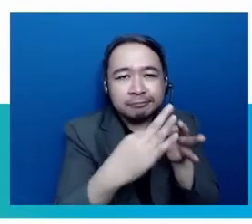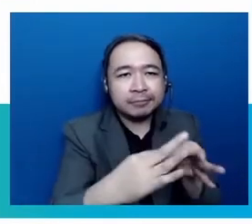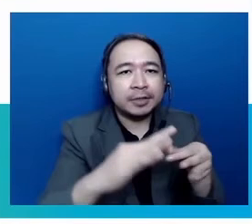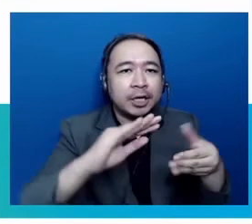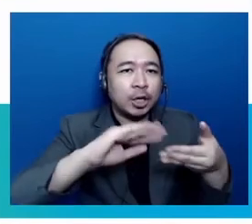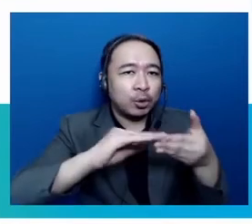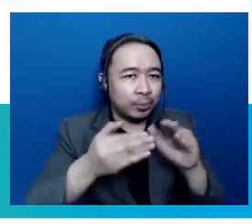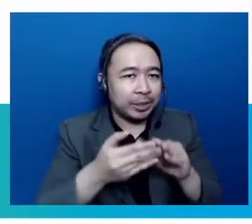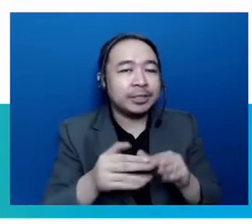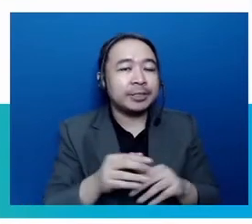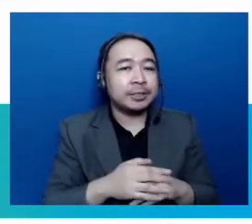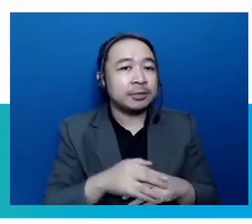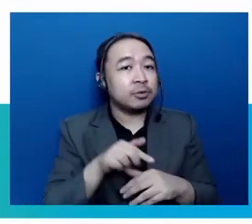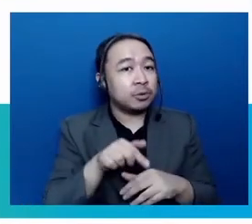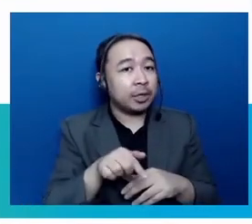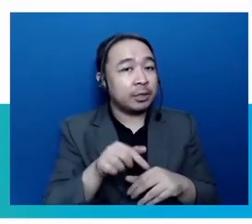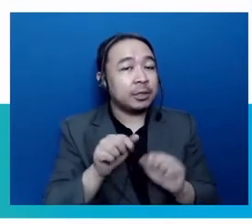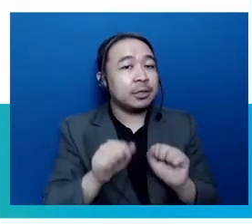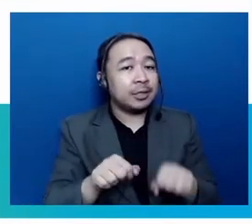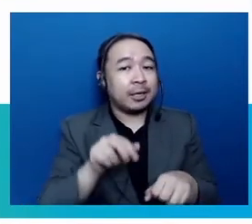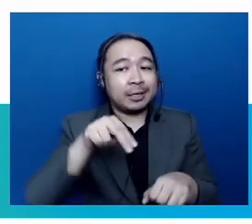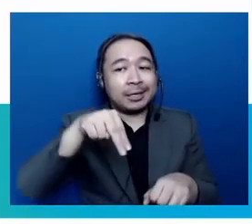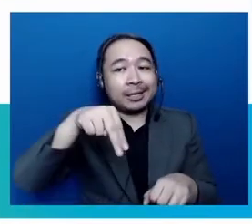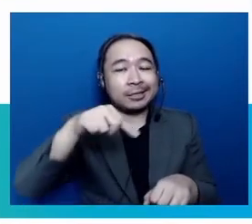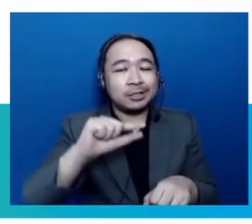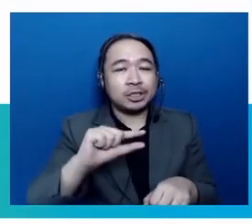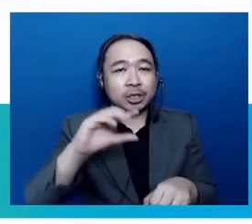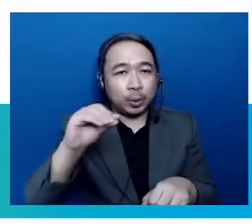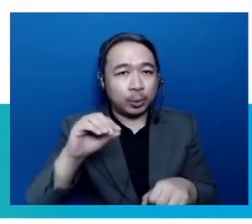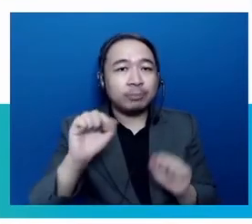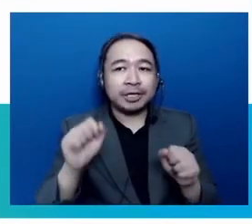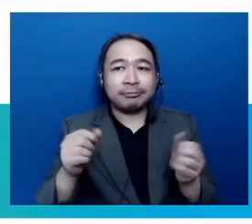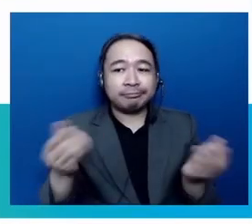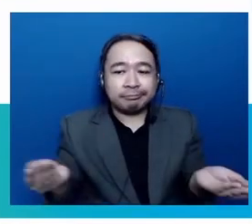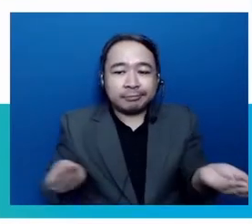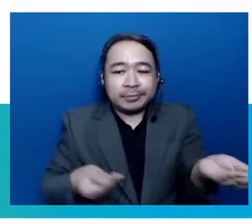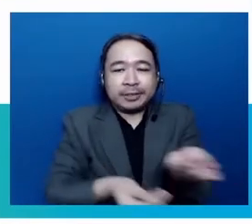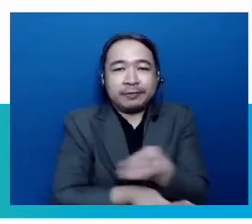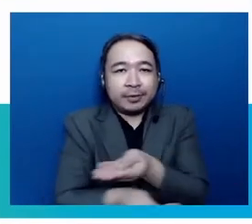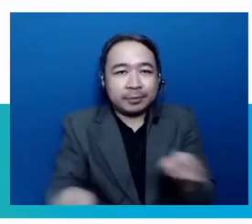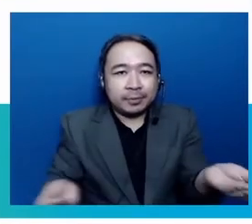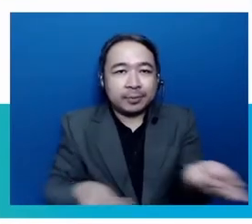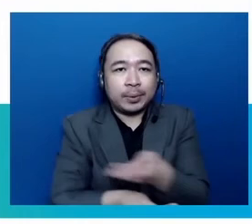conduit to communities and vice versa.